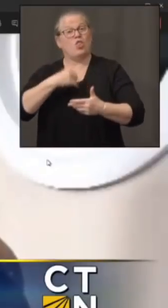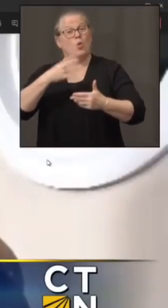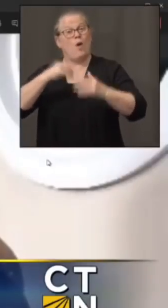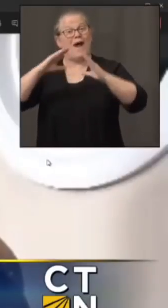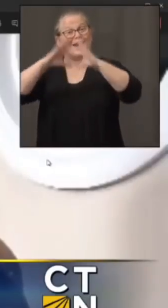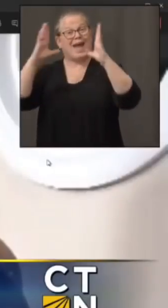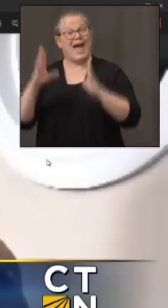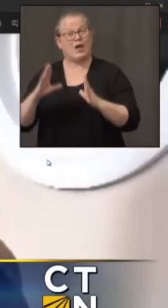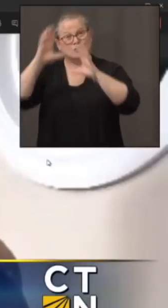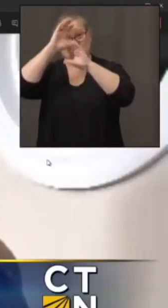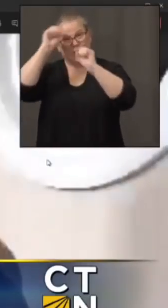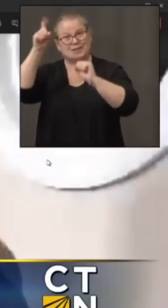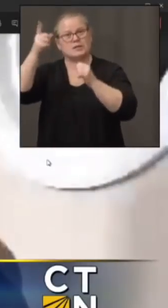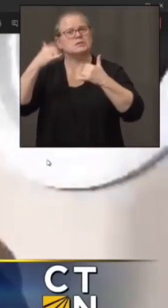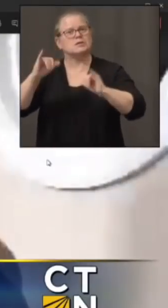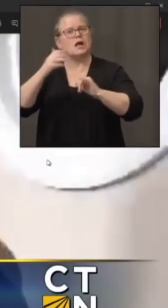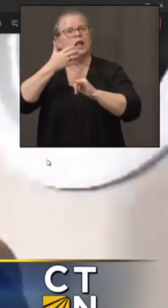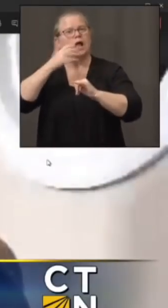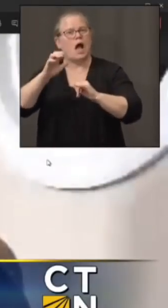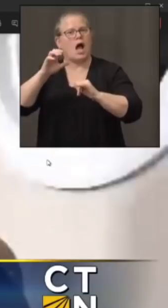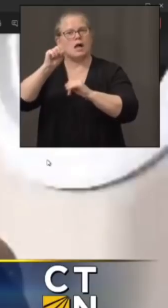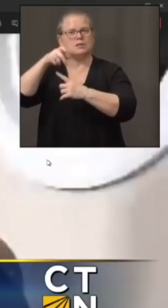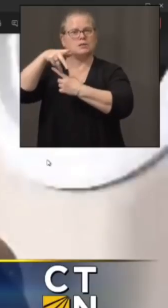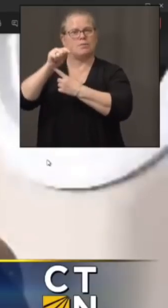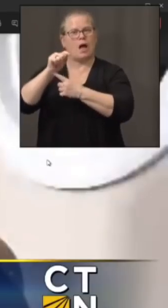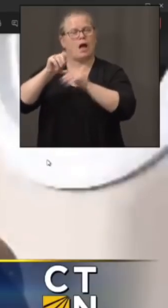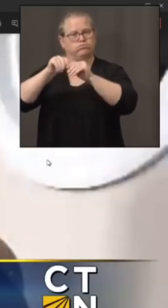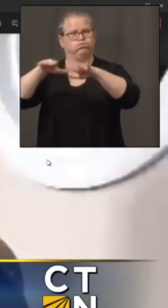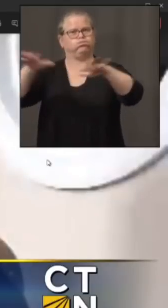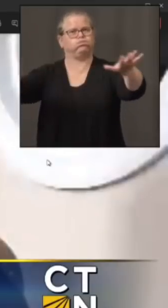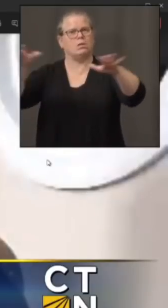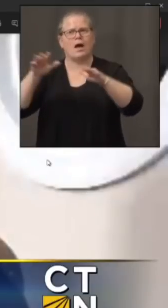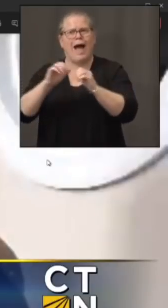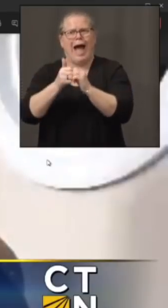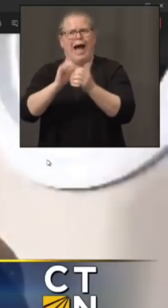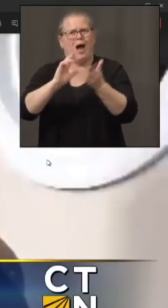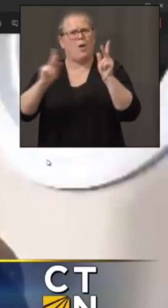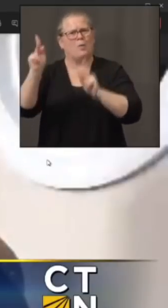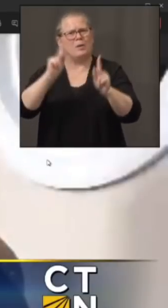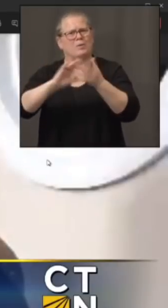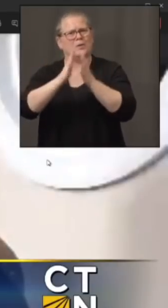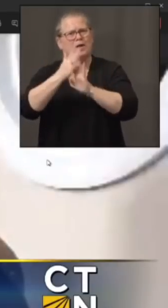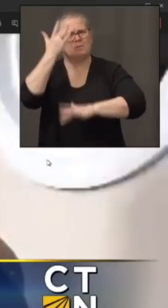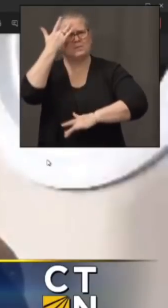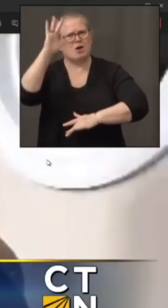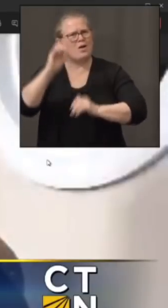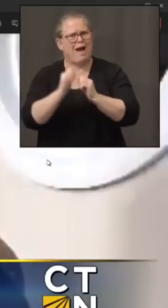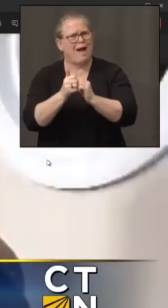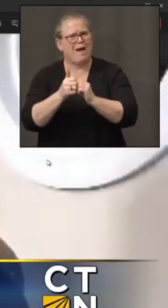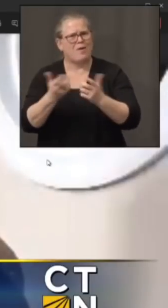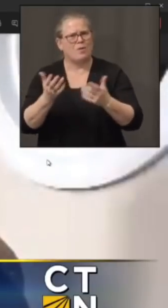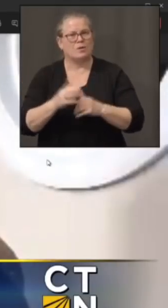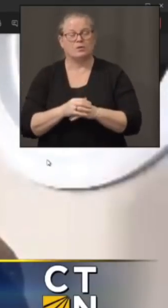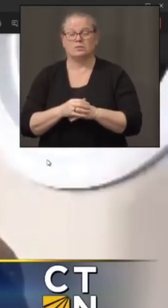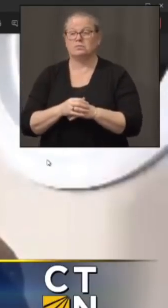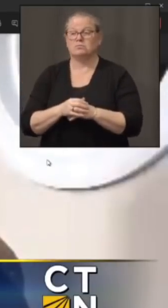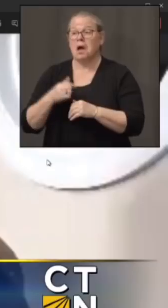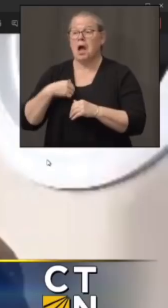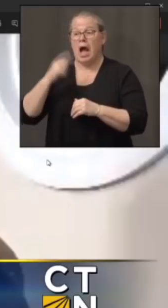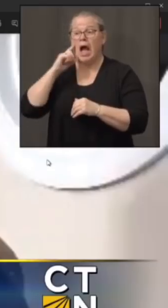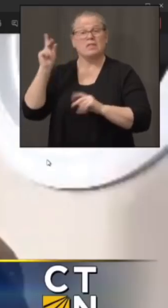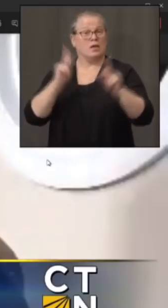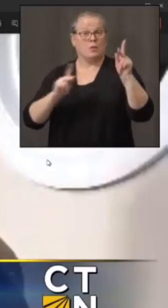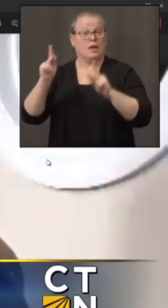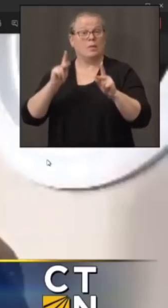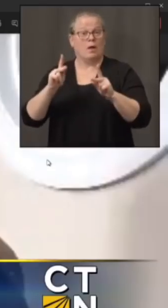I think people are getting more aware of the risks. I mean, some people are going to choose to deny the risks. Some people are going to choose to diminish the